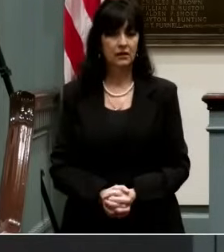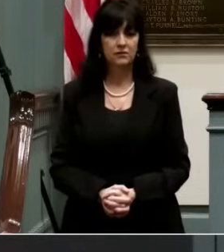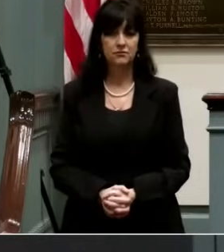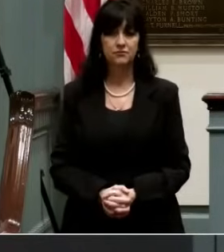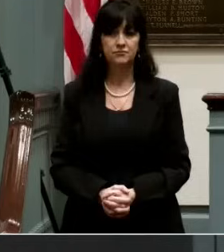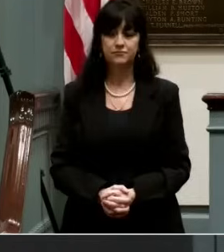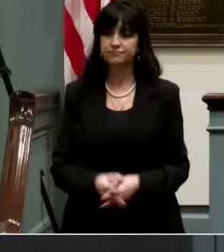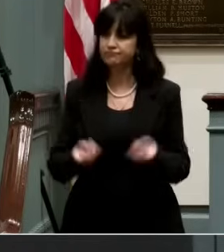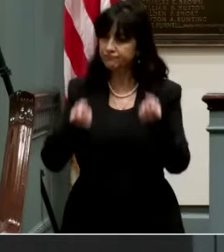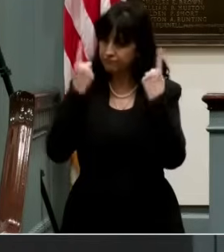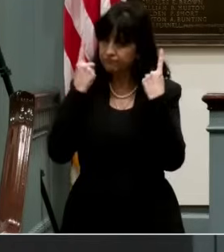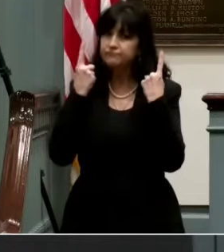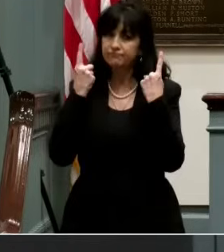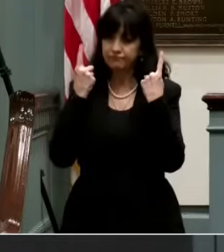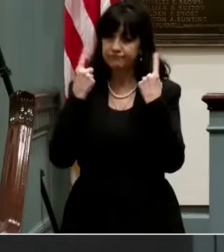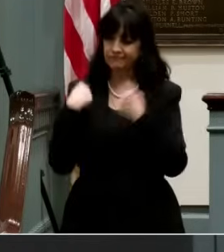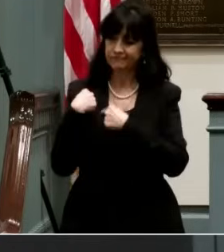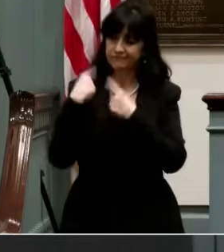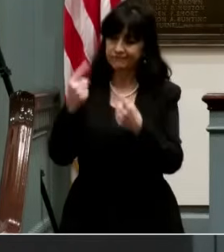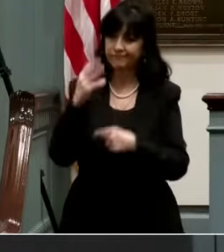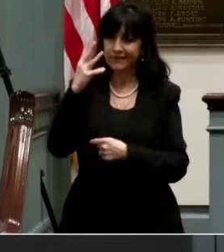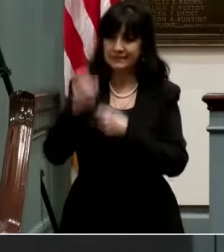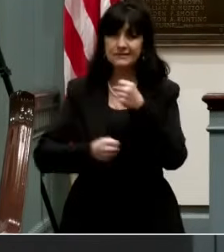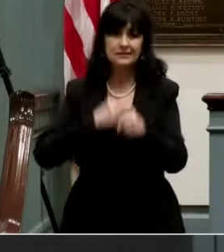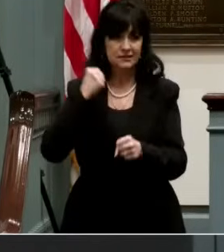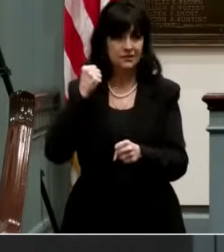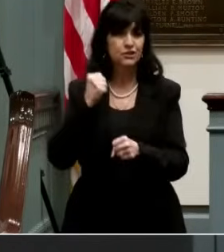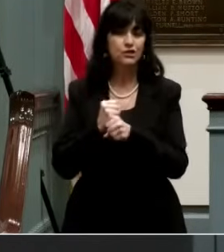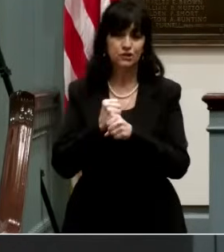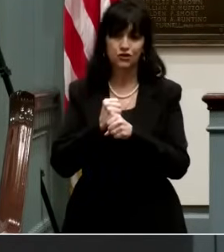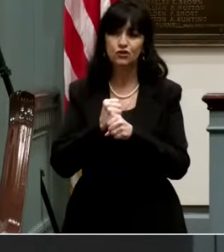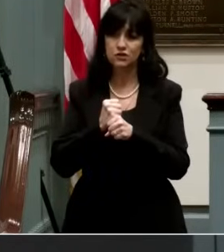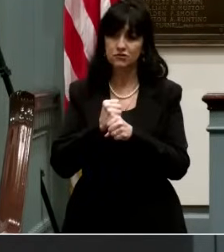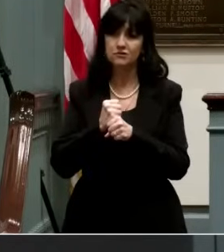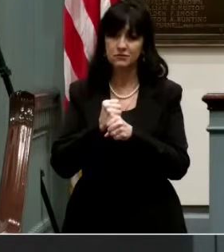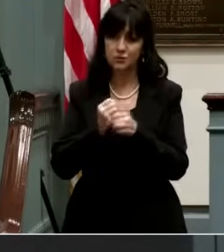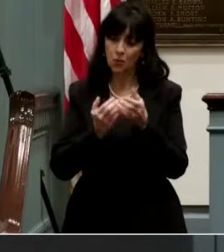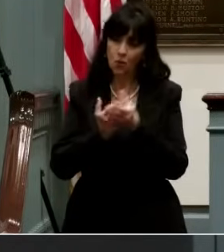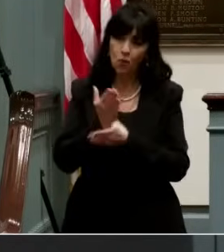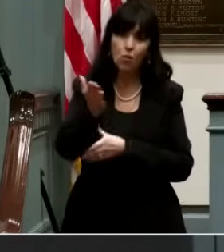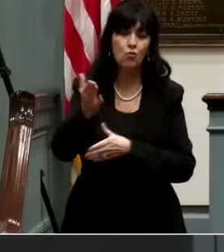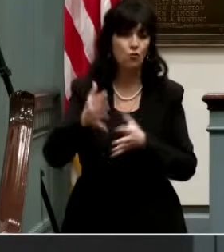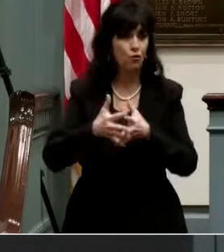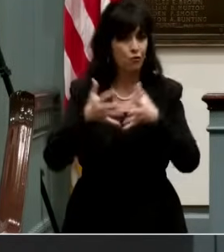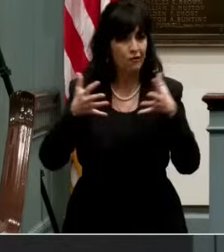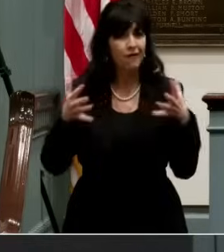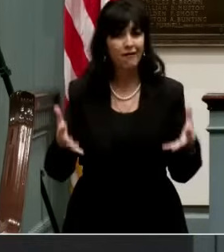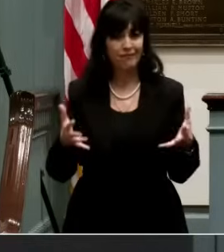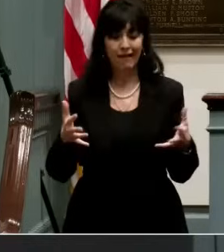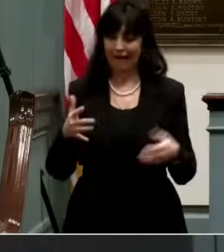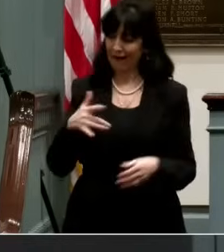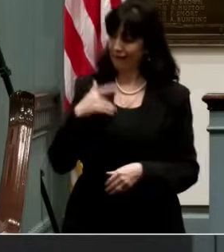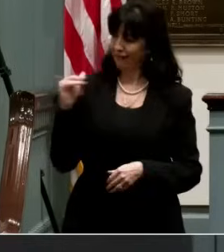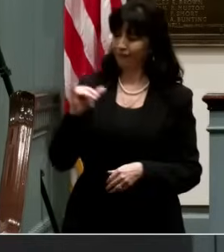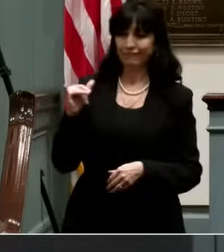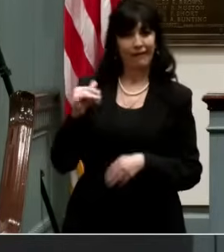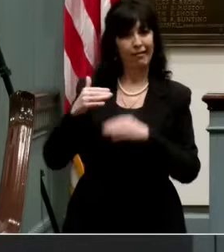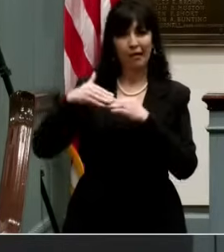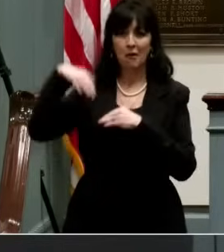We've been through a lot together over the past 6 years. It certainly feels like many more years than that to